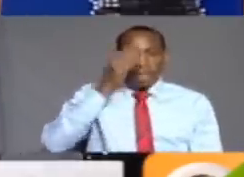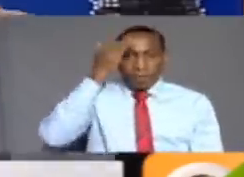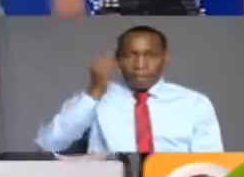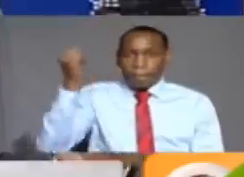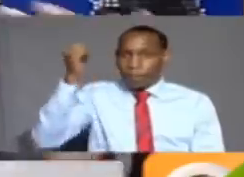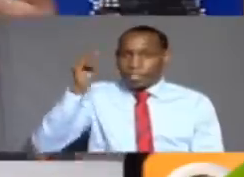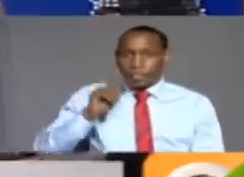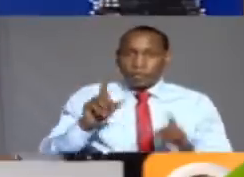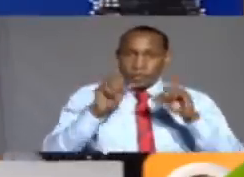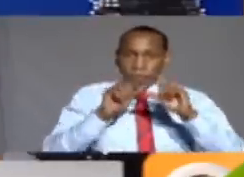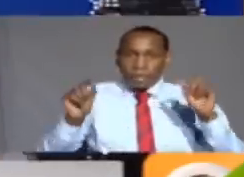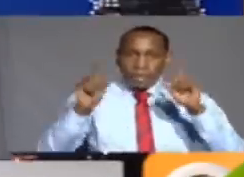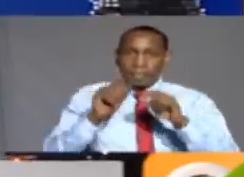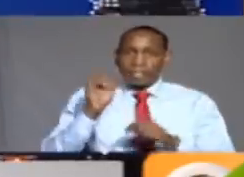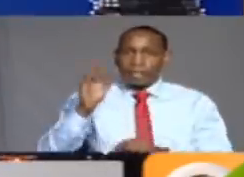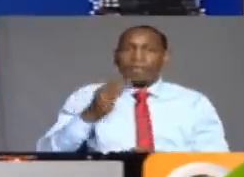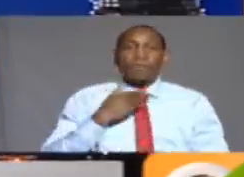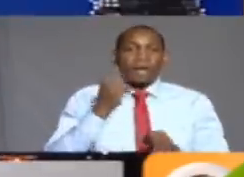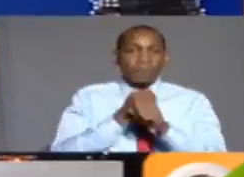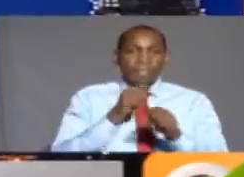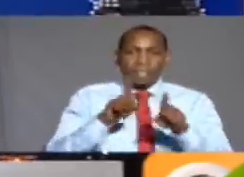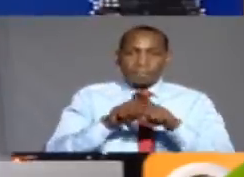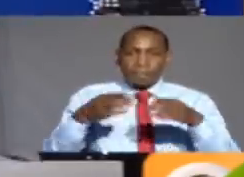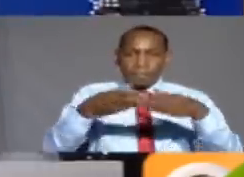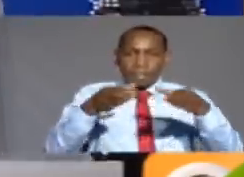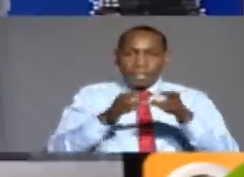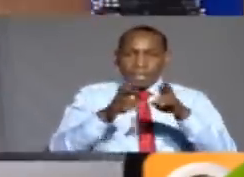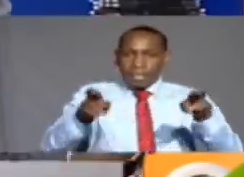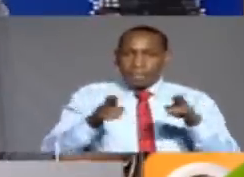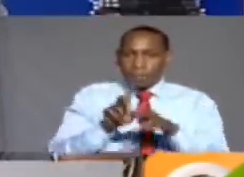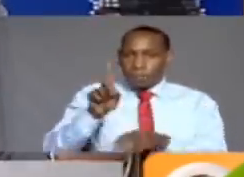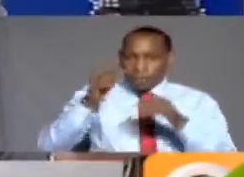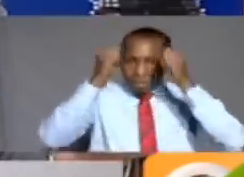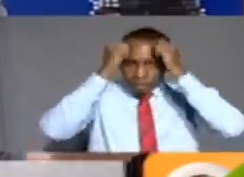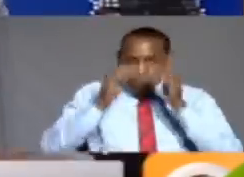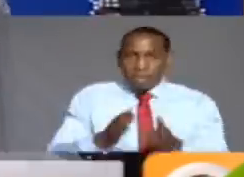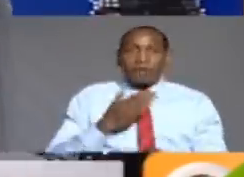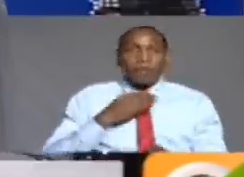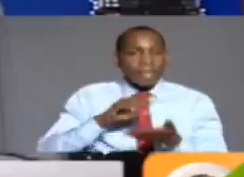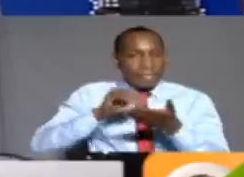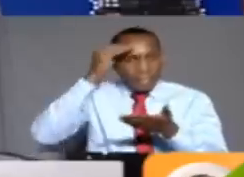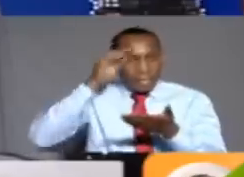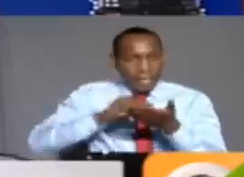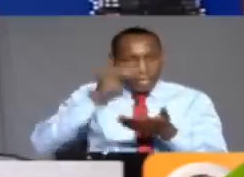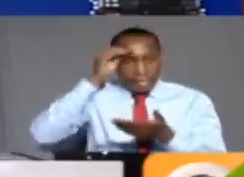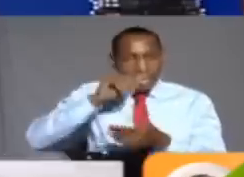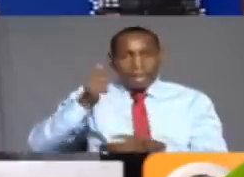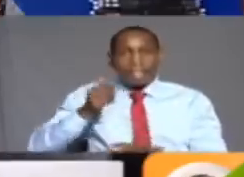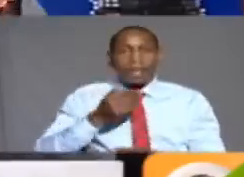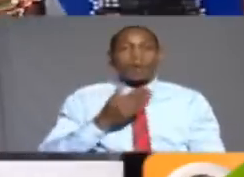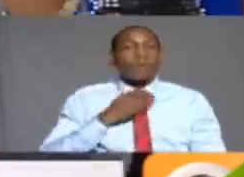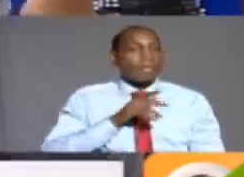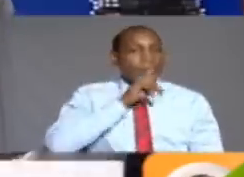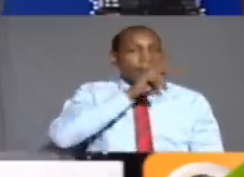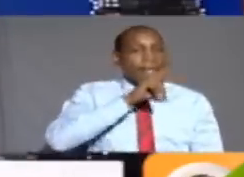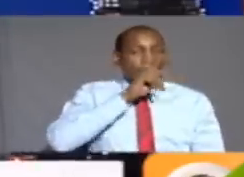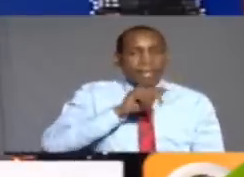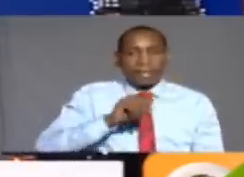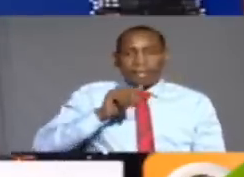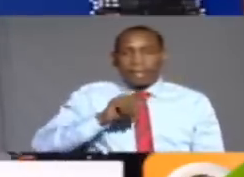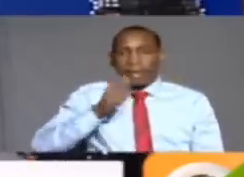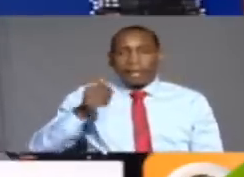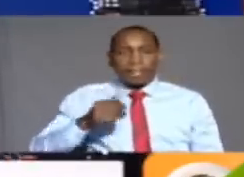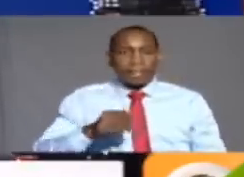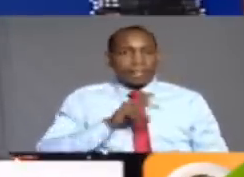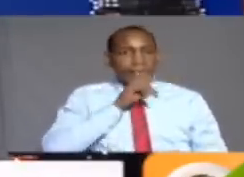political noise, even if you want to work, it's like in a classroom, one student wants to study, the other wants to make noise. And then the one who is making noise